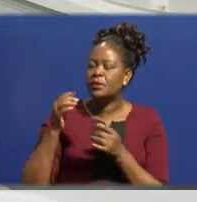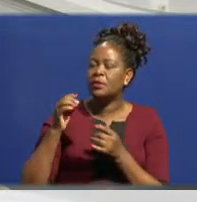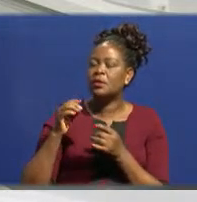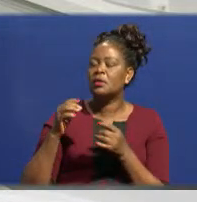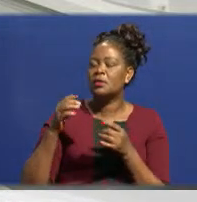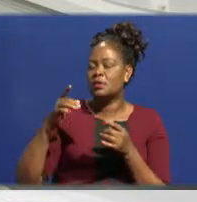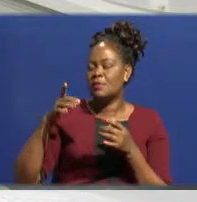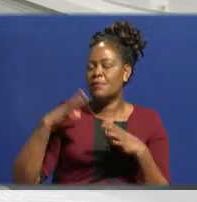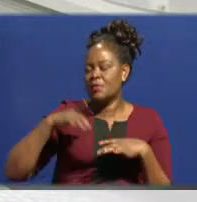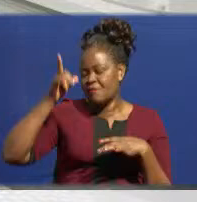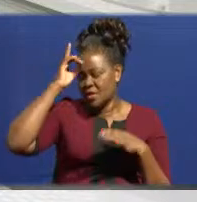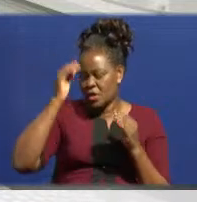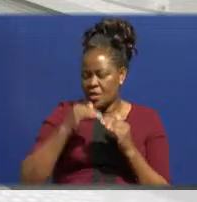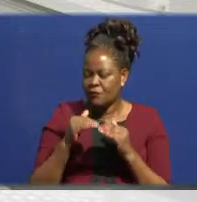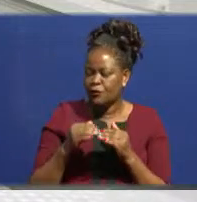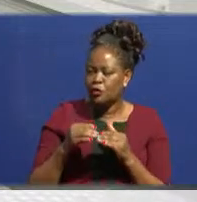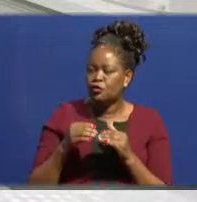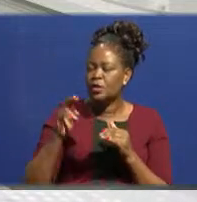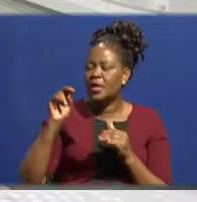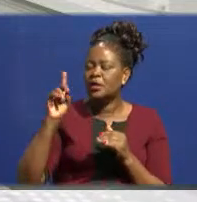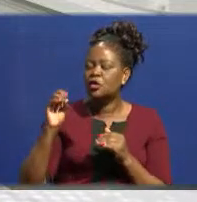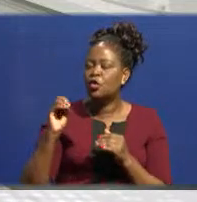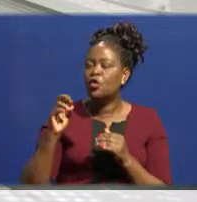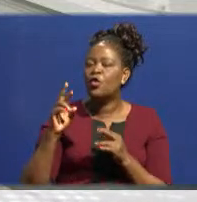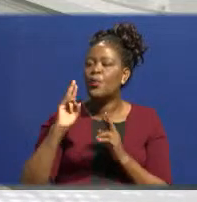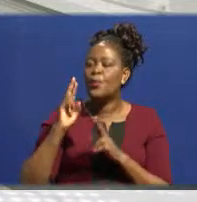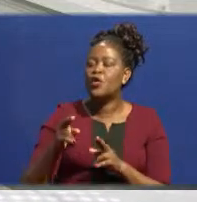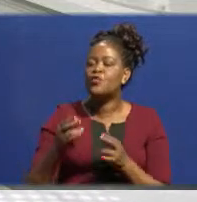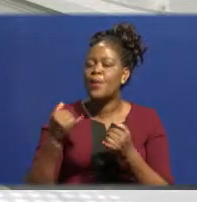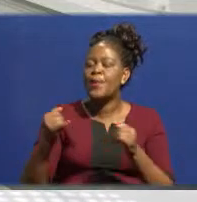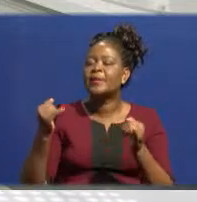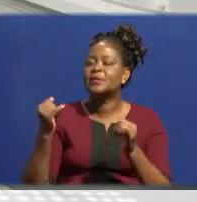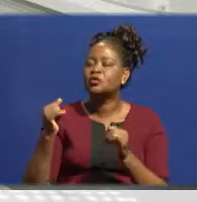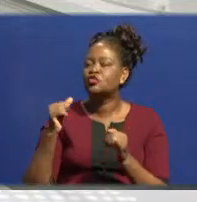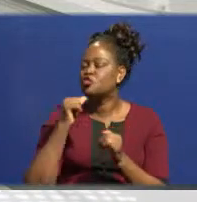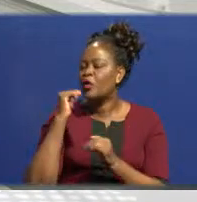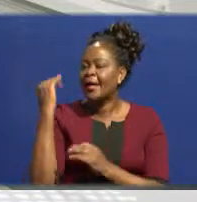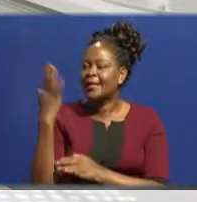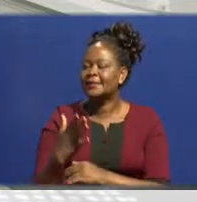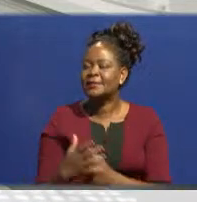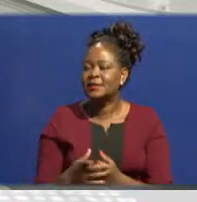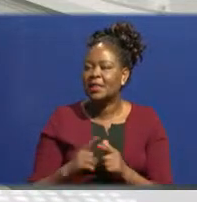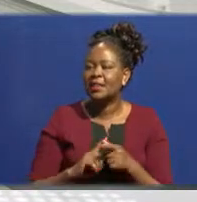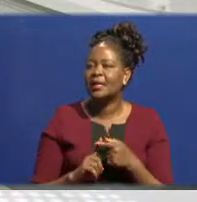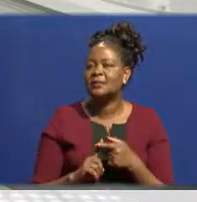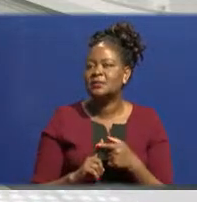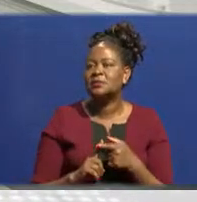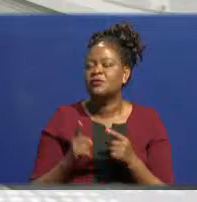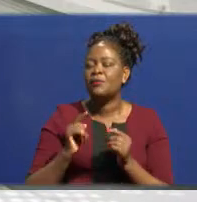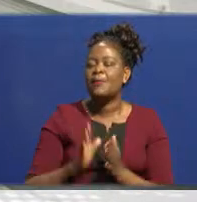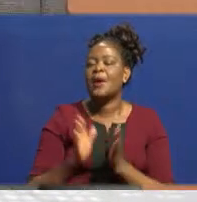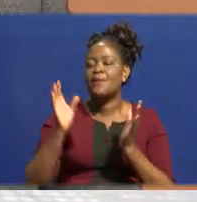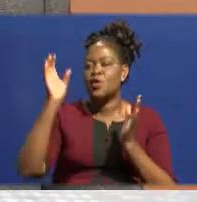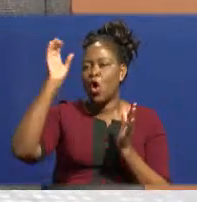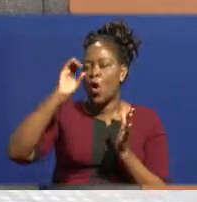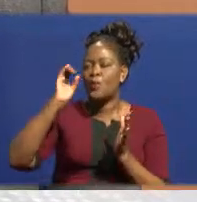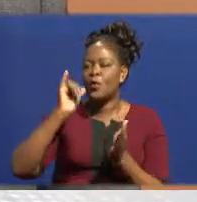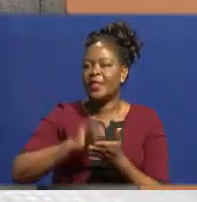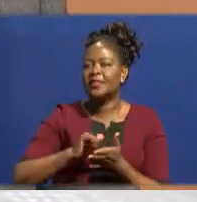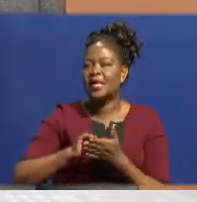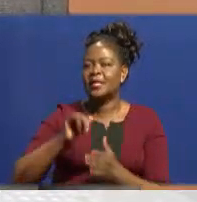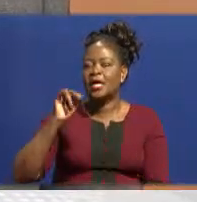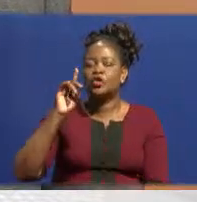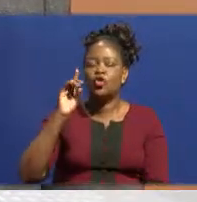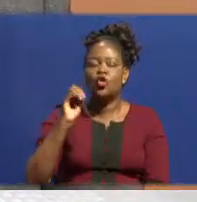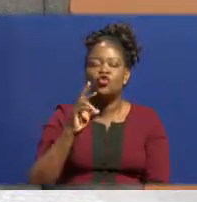were implemented indirectly. Troy here says that according to him, from what he has from the public opinion, was that NADCO